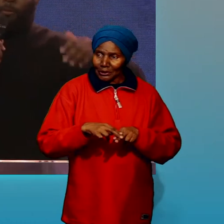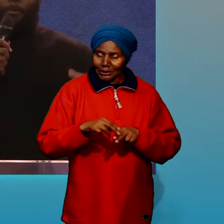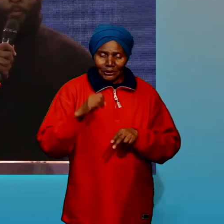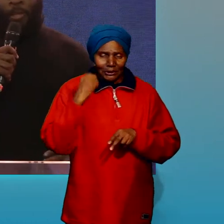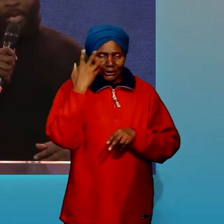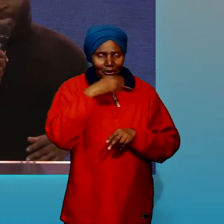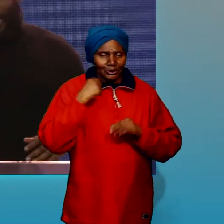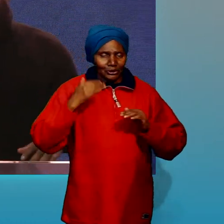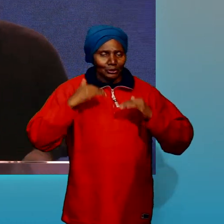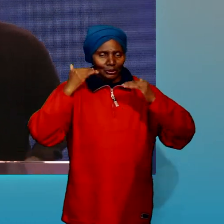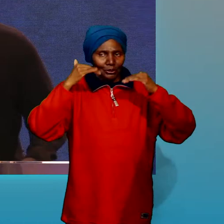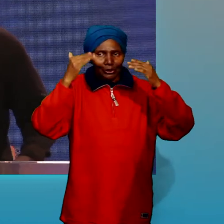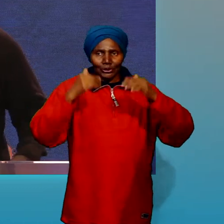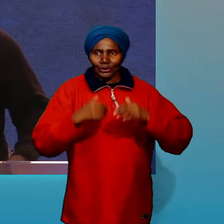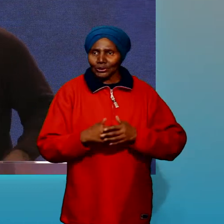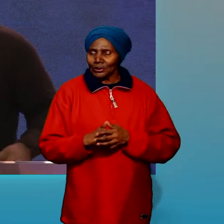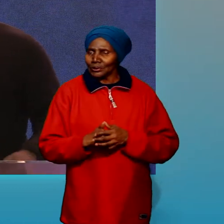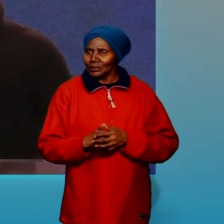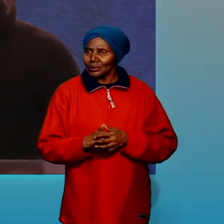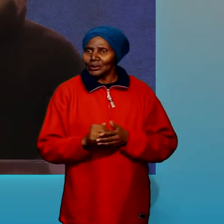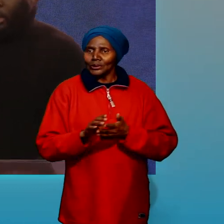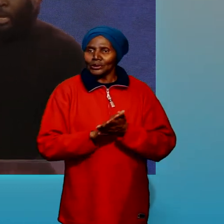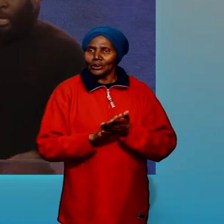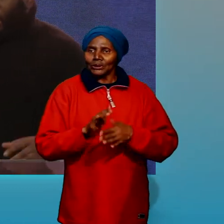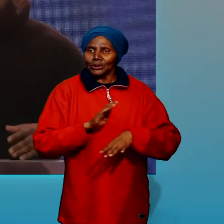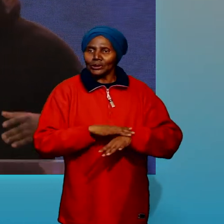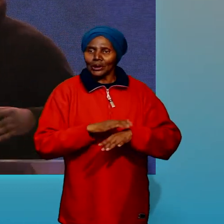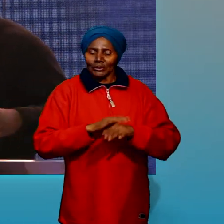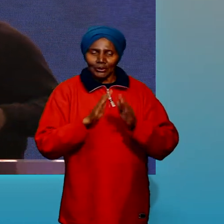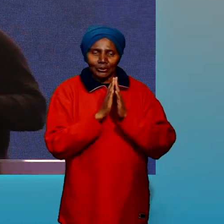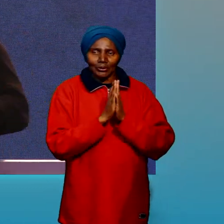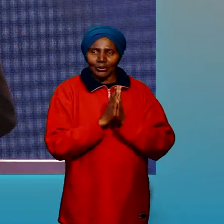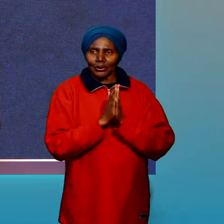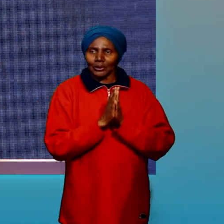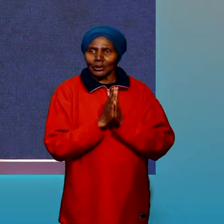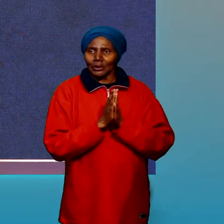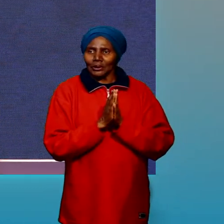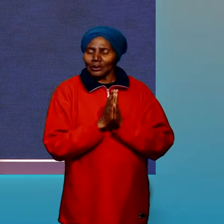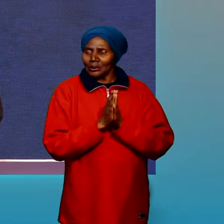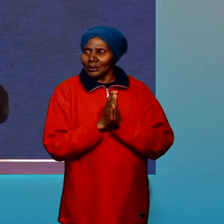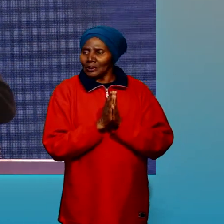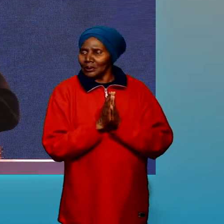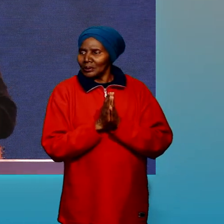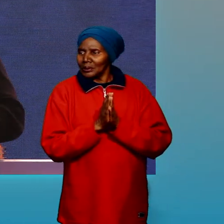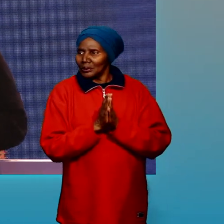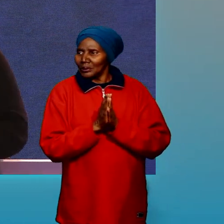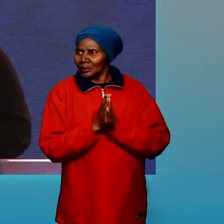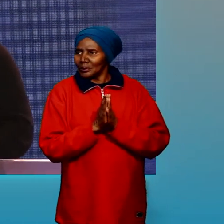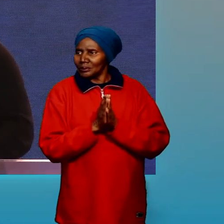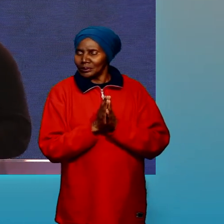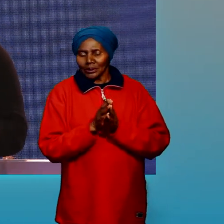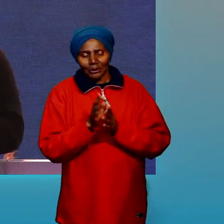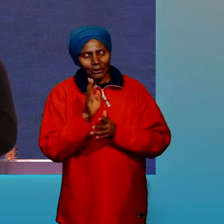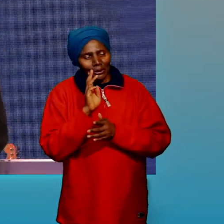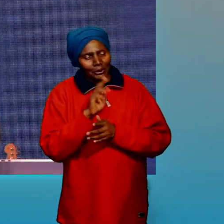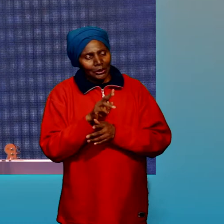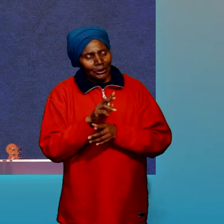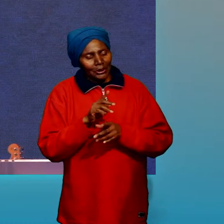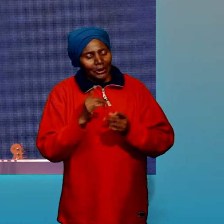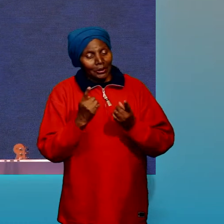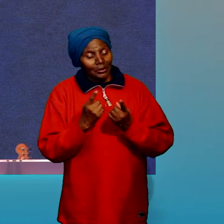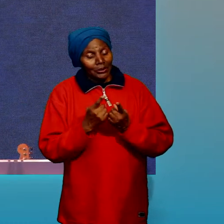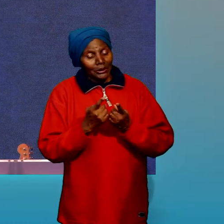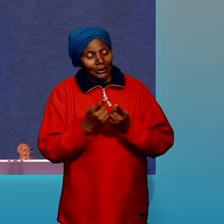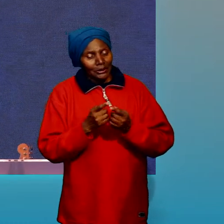Promotion. And the idea is it's a night of prayer and deliverance from certain things that are holding us back. It's really based on Daniel